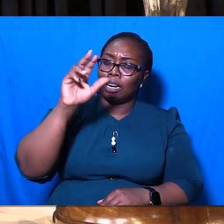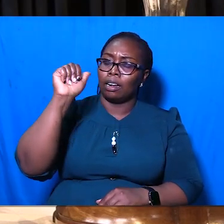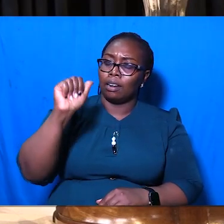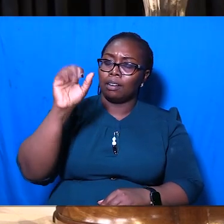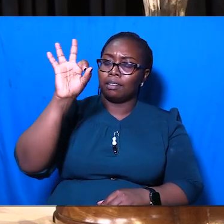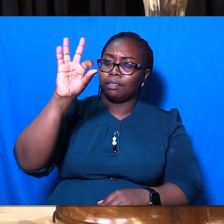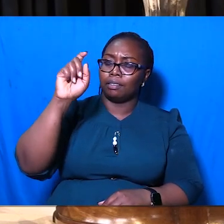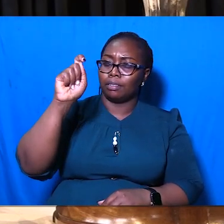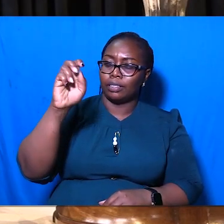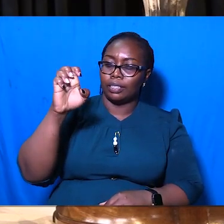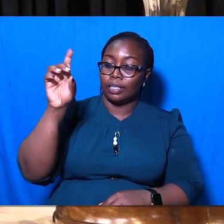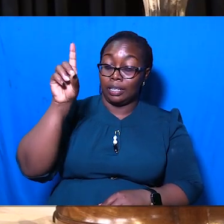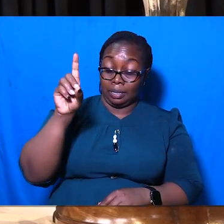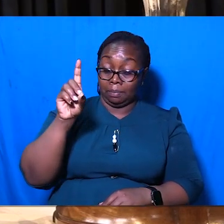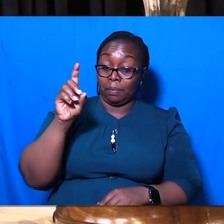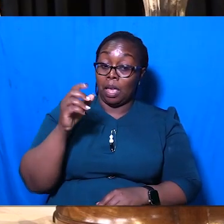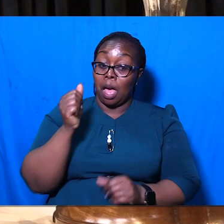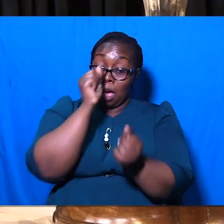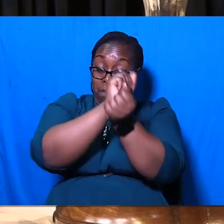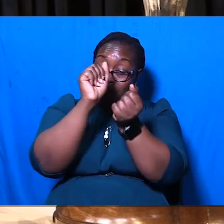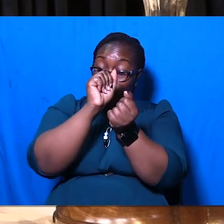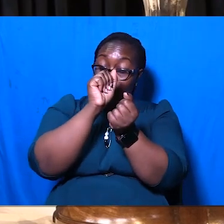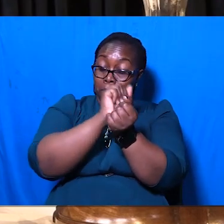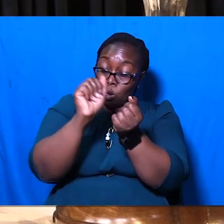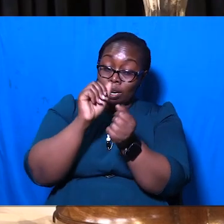promises. So Paul warns against arrogance